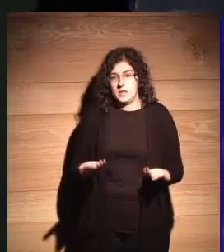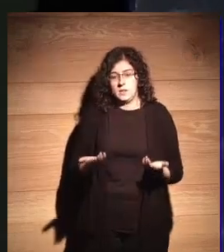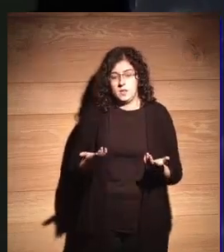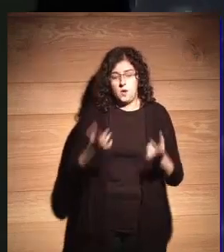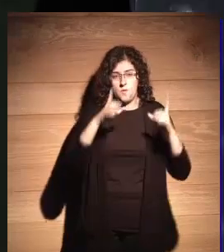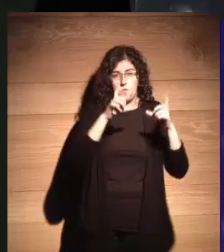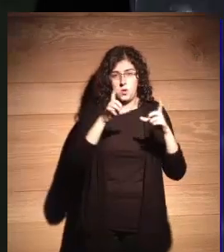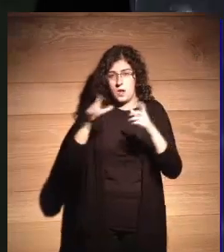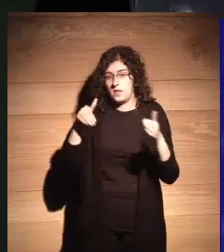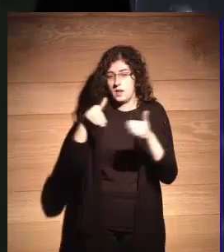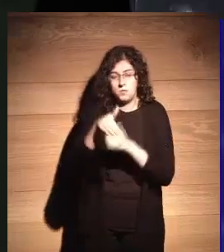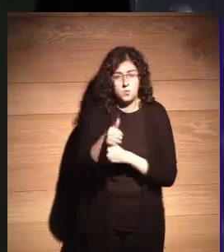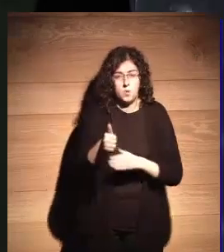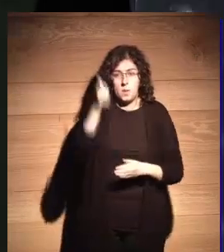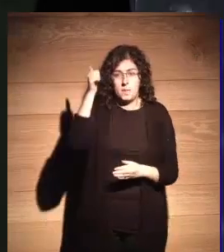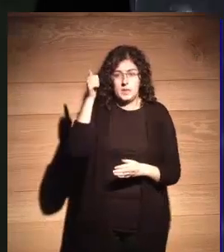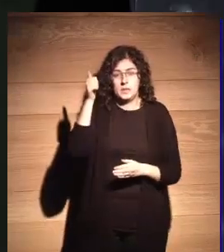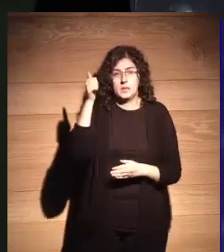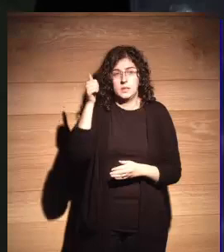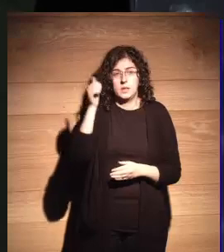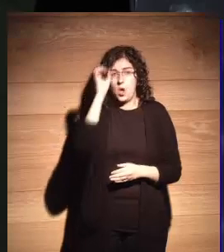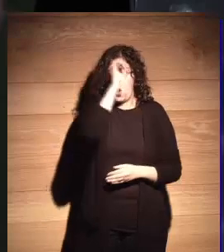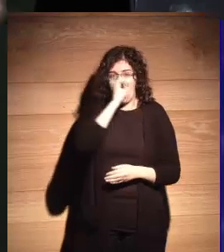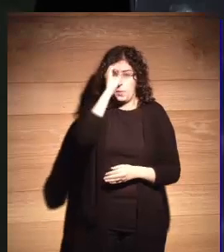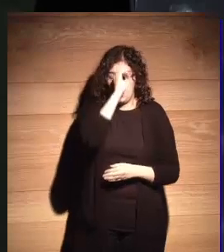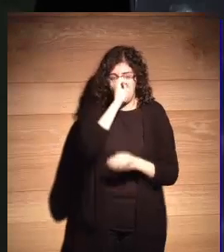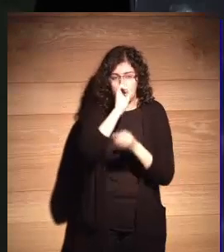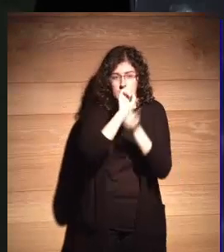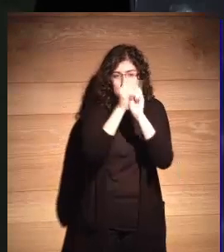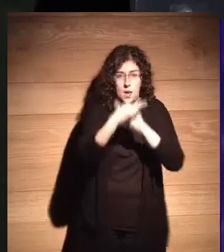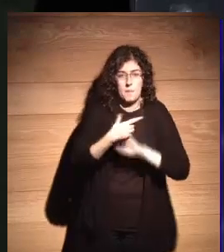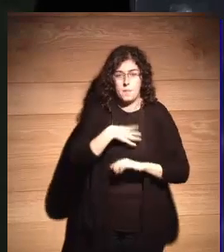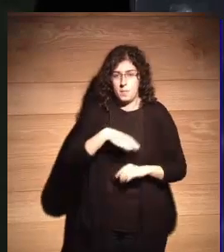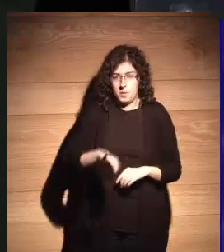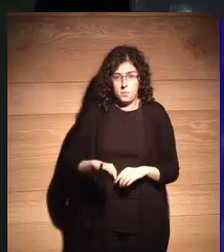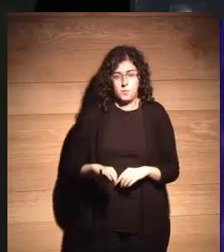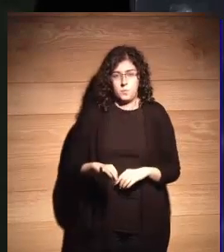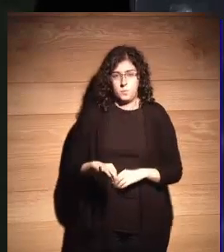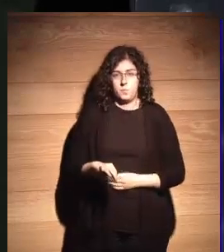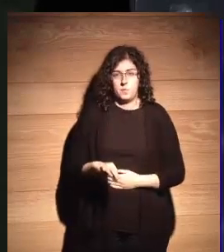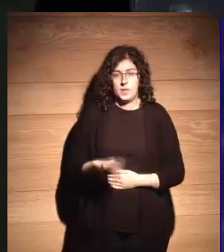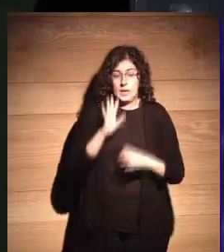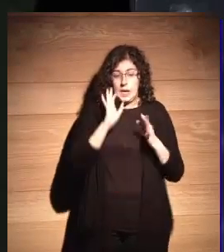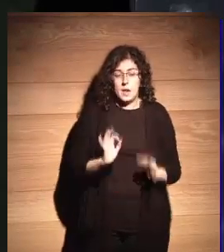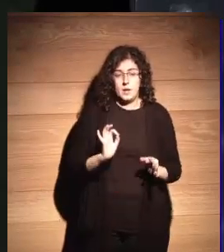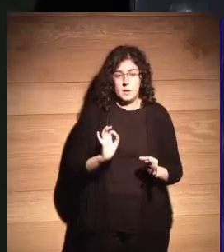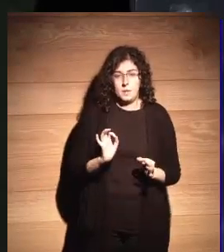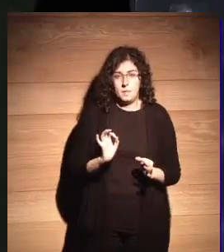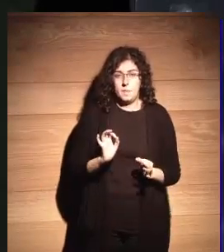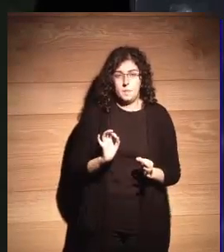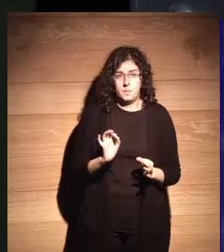to change opinions, to take care of really unbearable situations